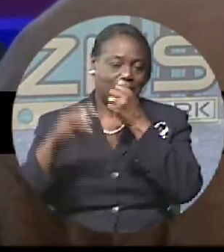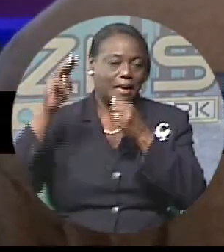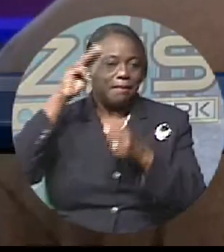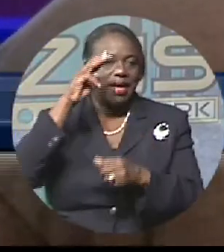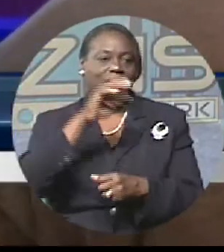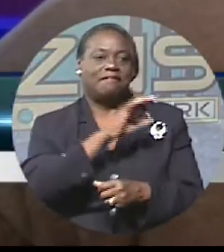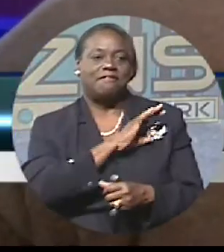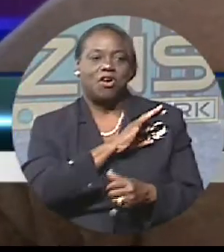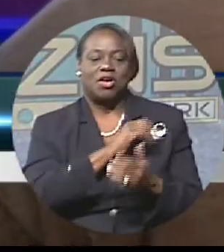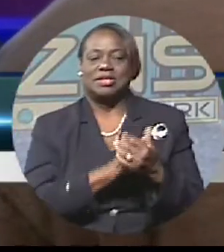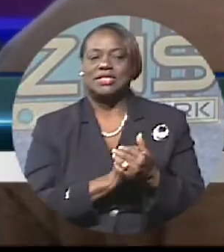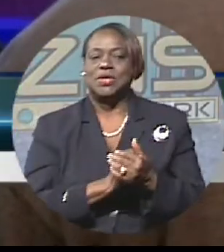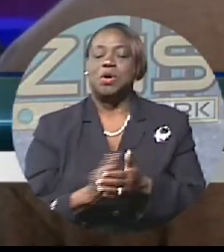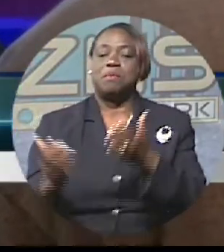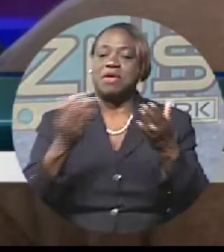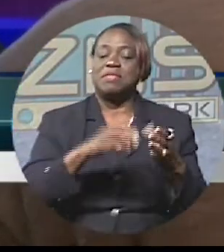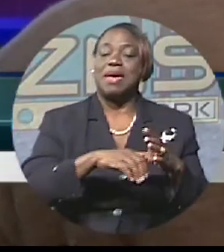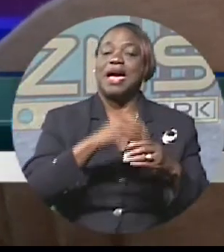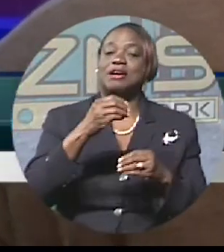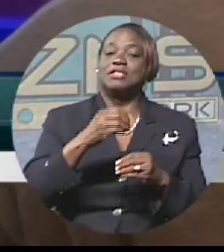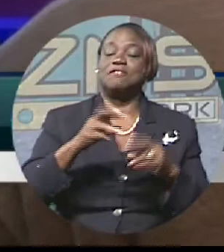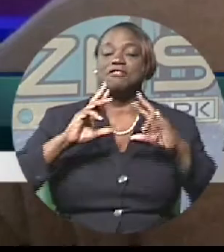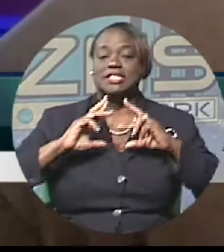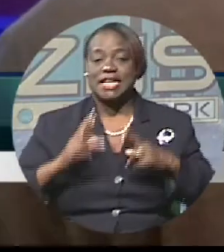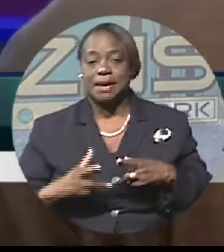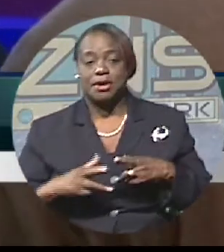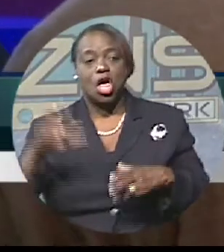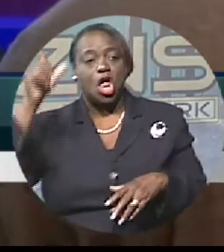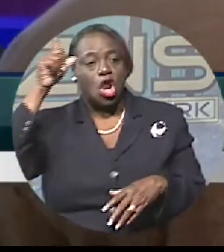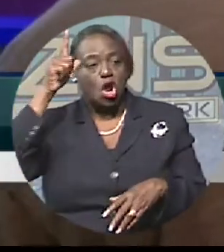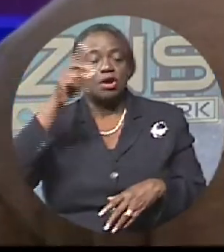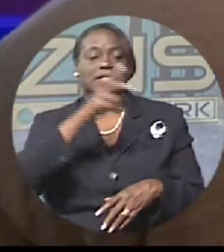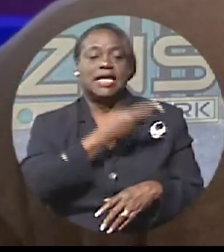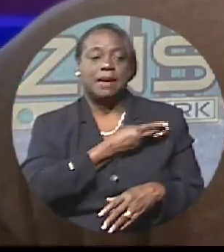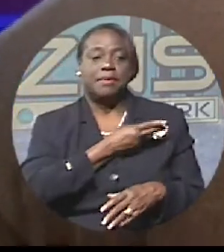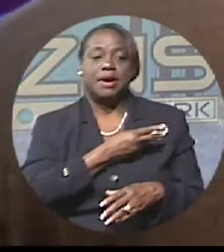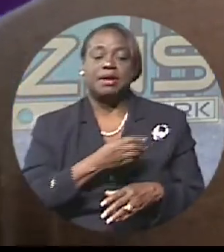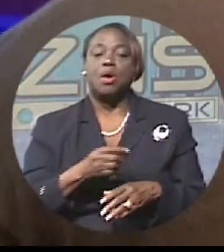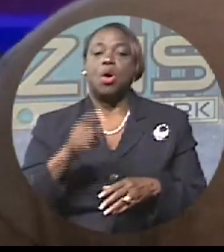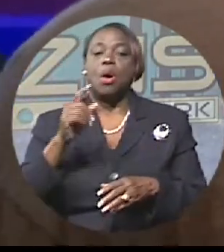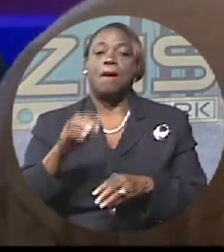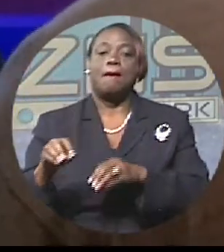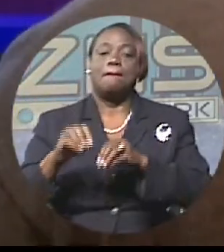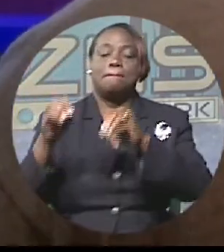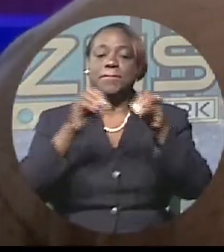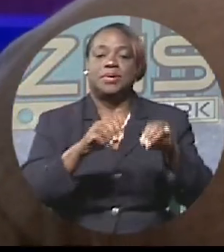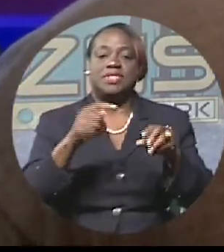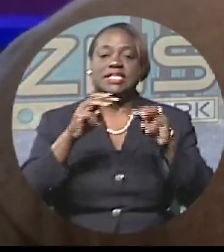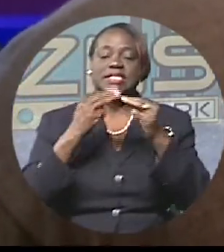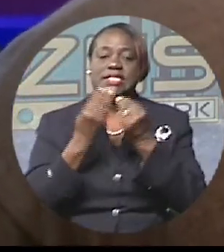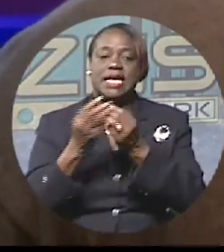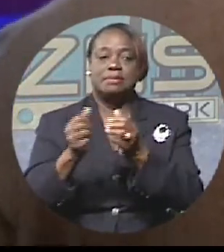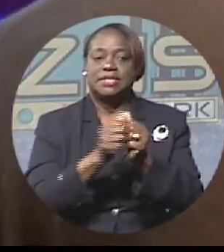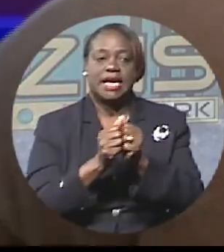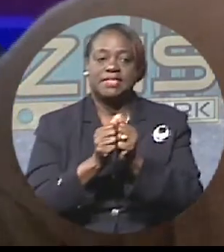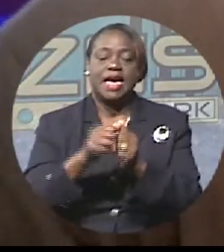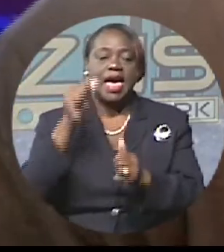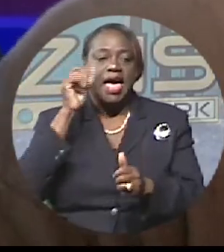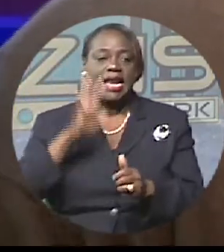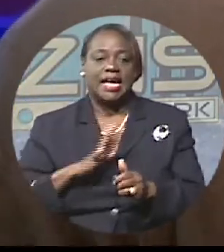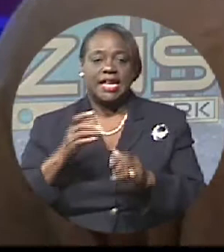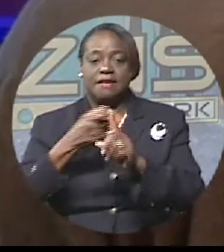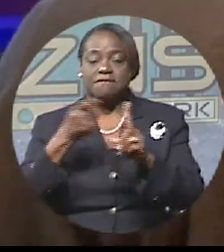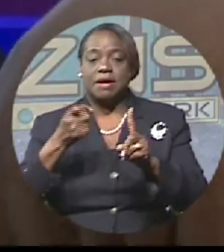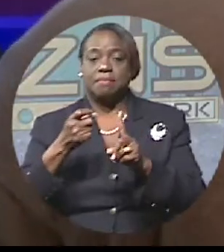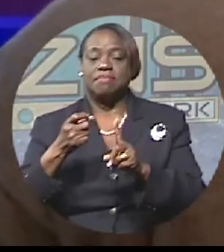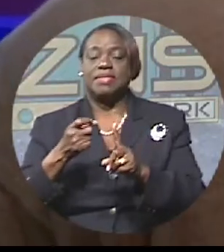retirement. We have Lawrence Shepard. He's one of the guys who put the team together. We have a number of ladies from the flag football, you know, so we kind of mix